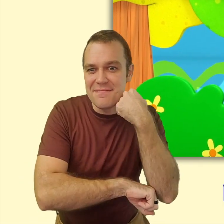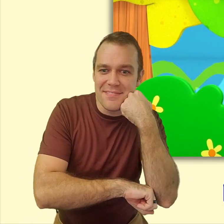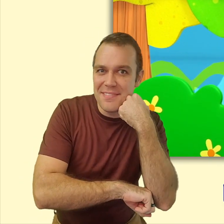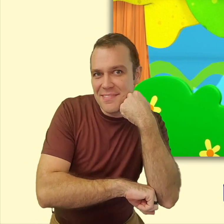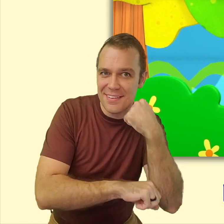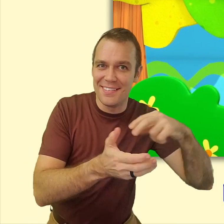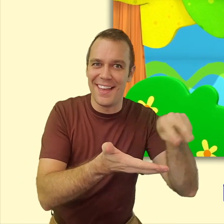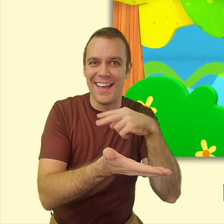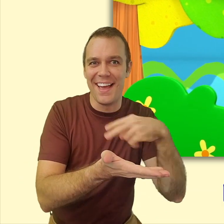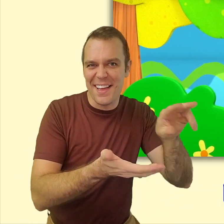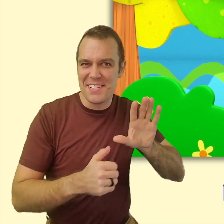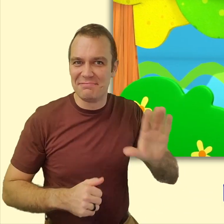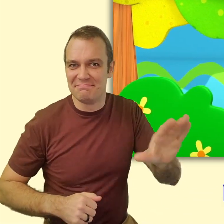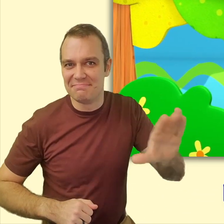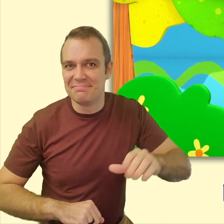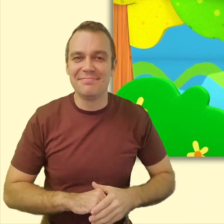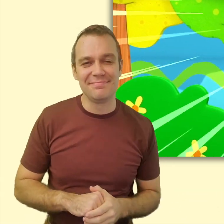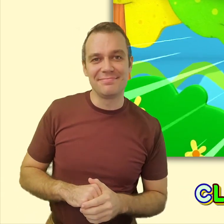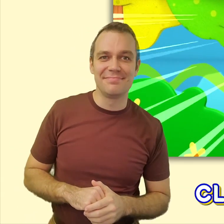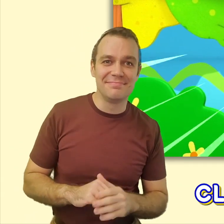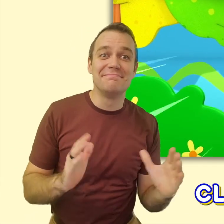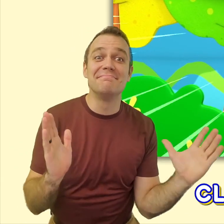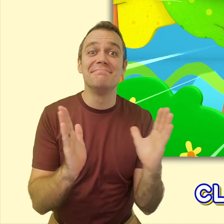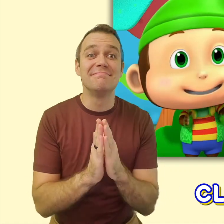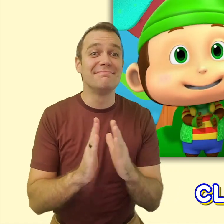hands, doing the animal dance.